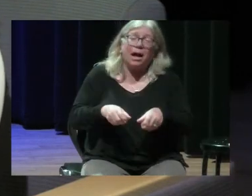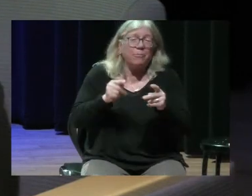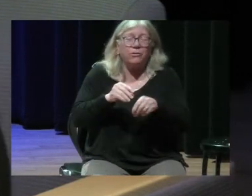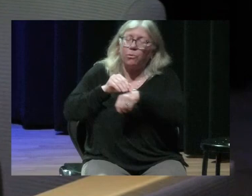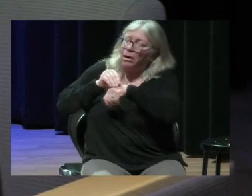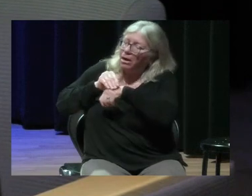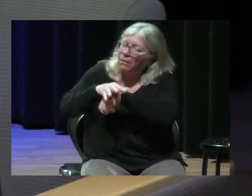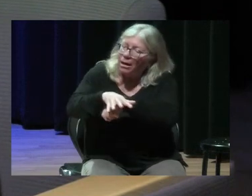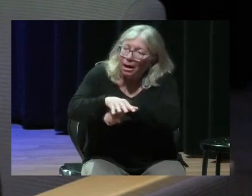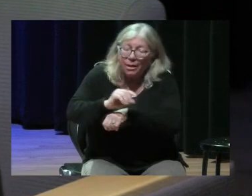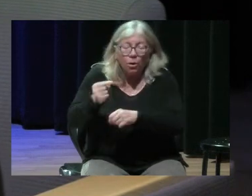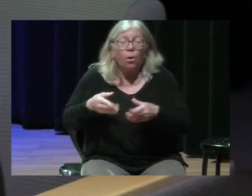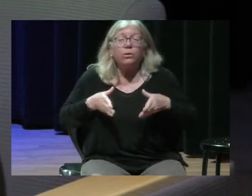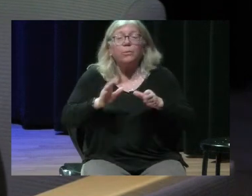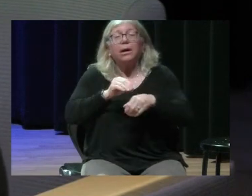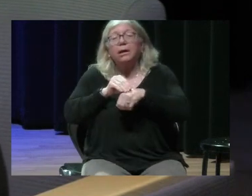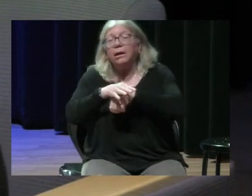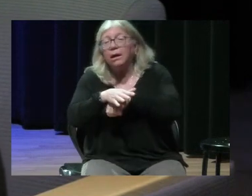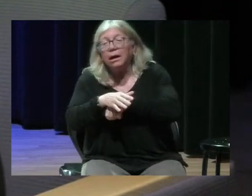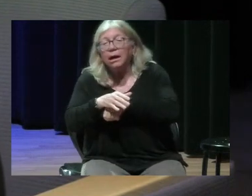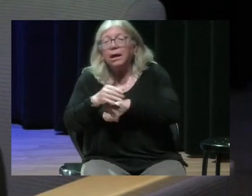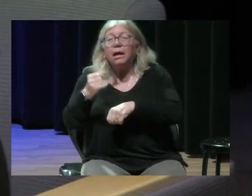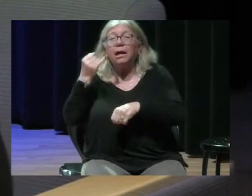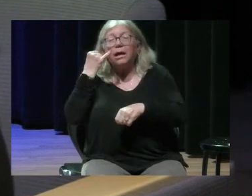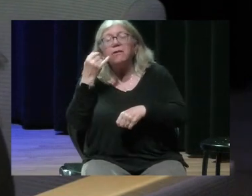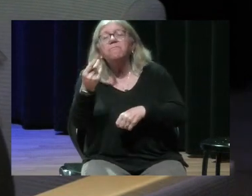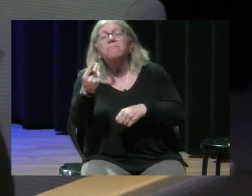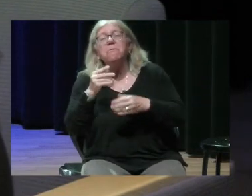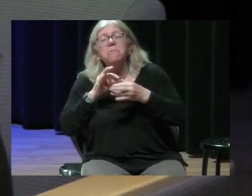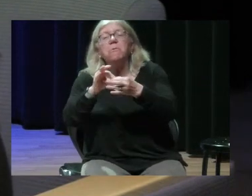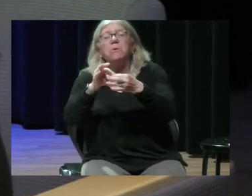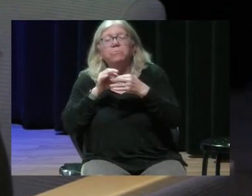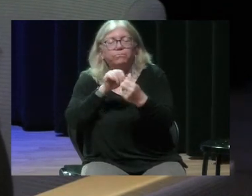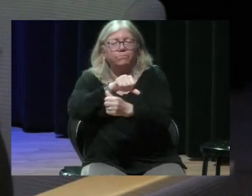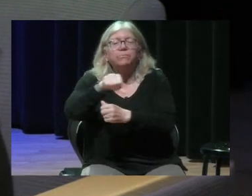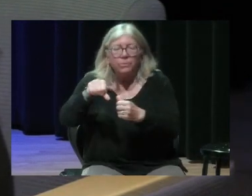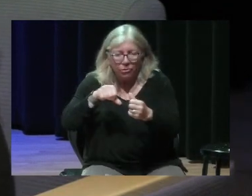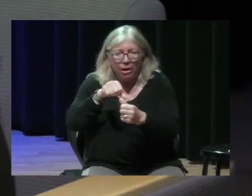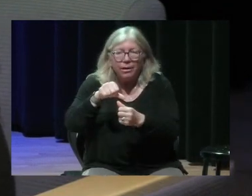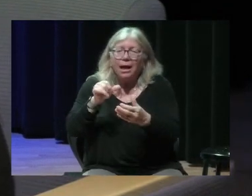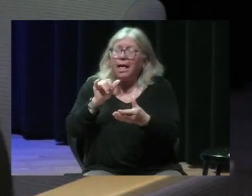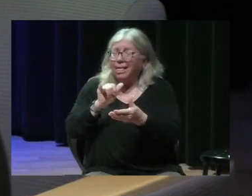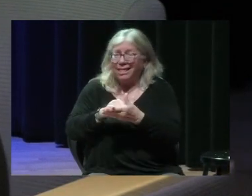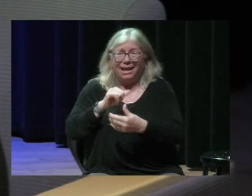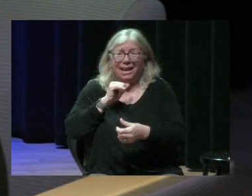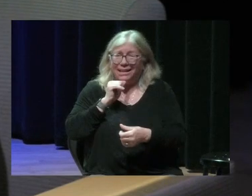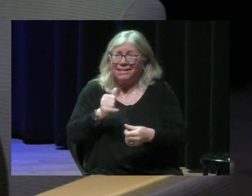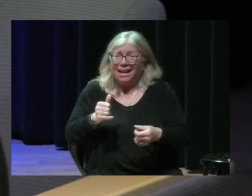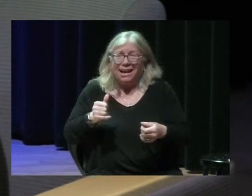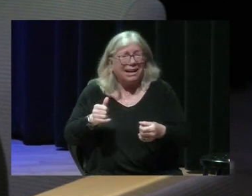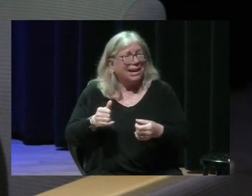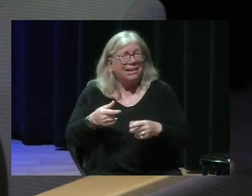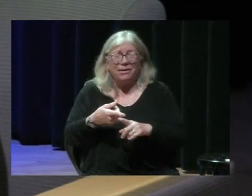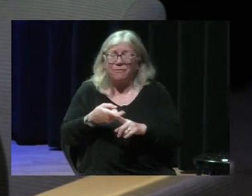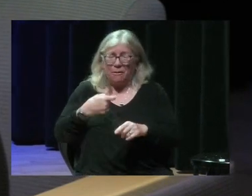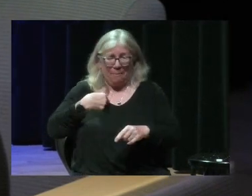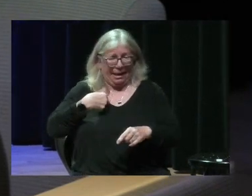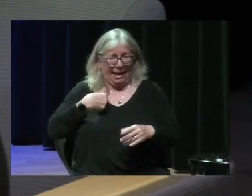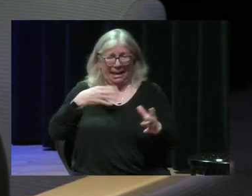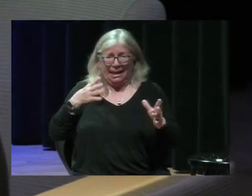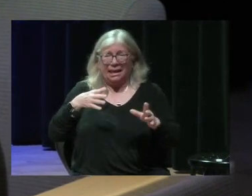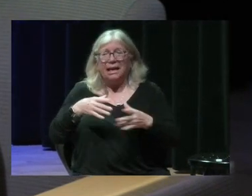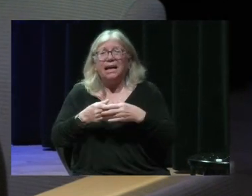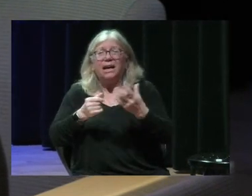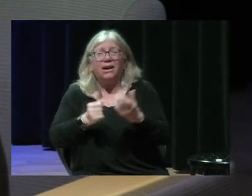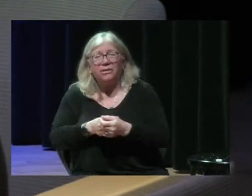I will get to influence her is if we're in some kind of relationship with each other. And that is not going to come from me, you know, sending